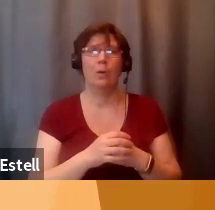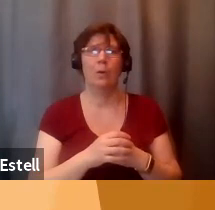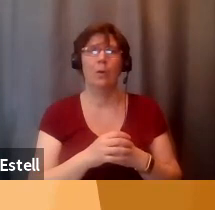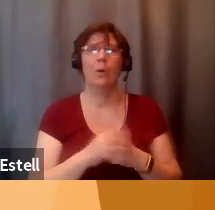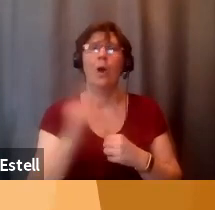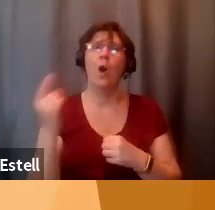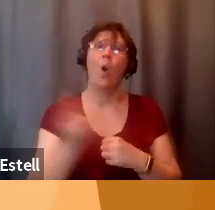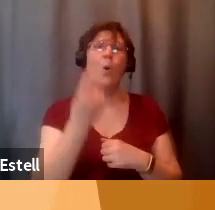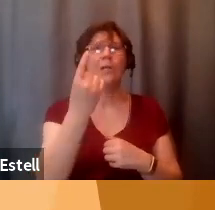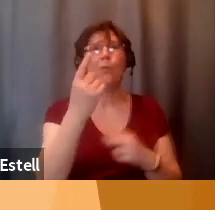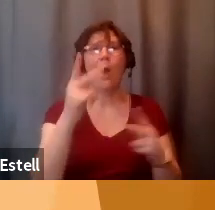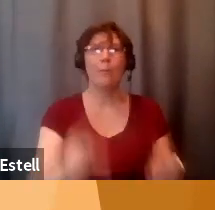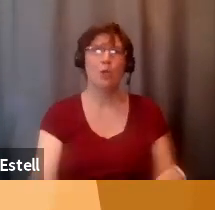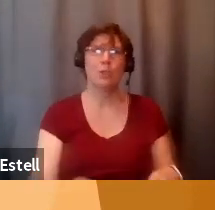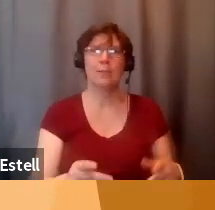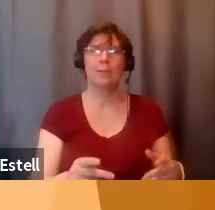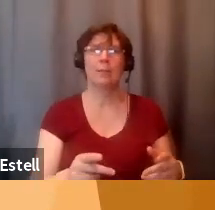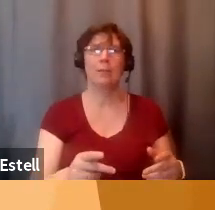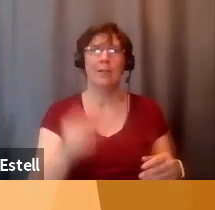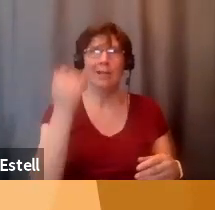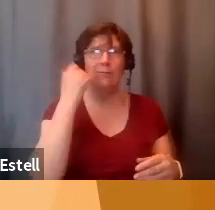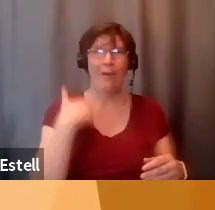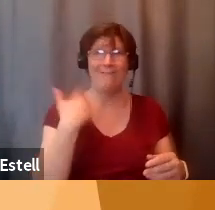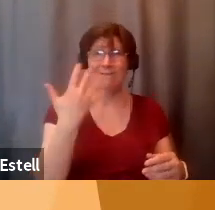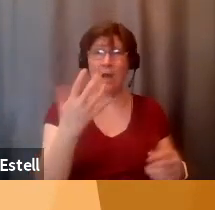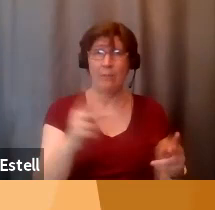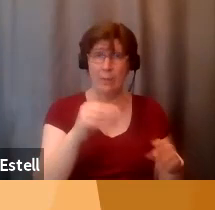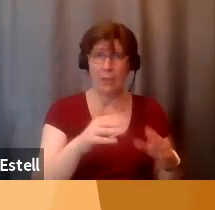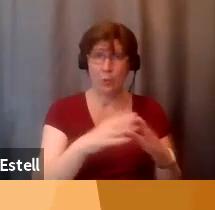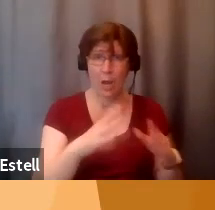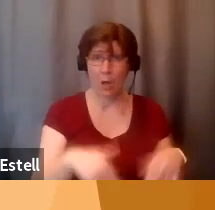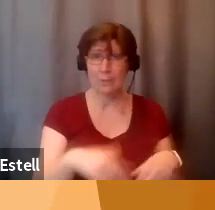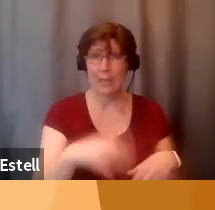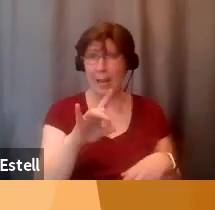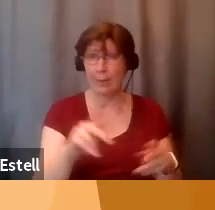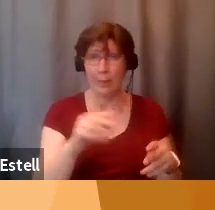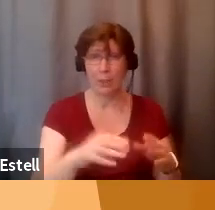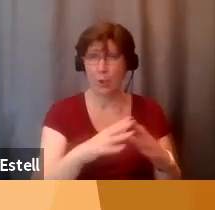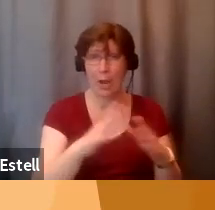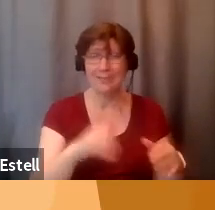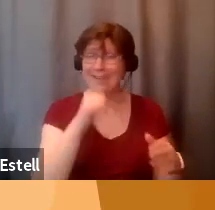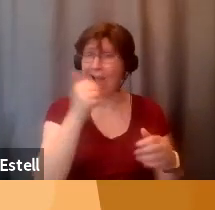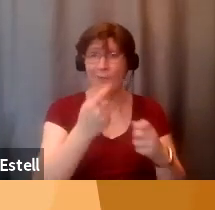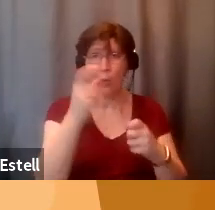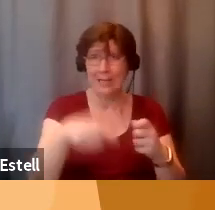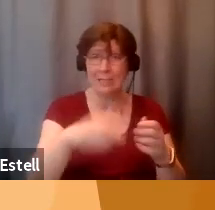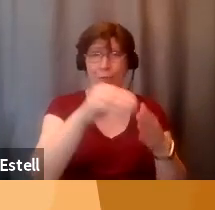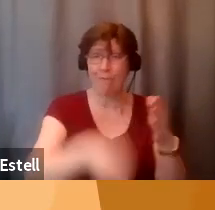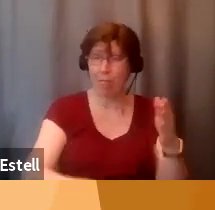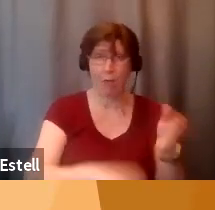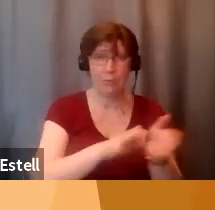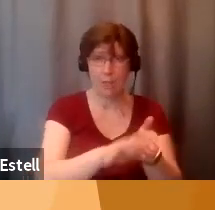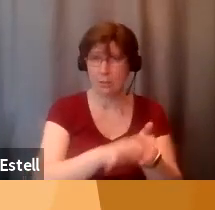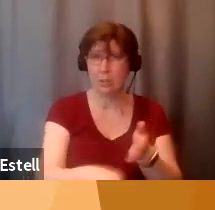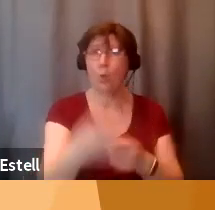So not everyone, if you have 5 people in your house or 8 people in your house, not everyone needs to fill out the census. One person needs to fill